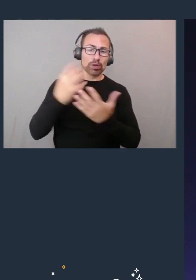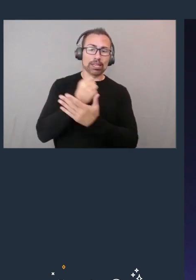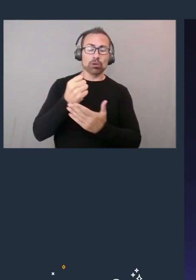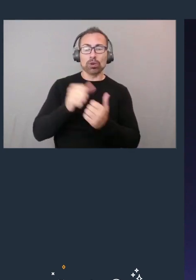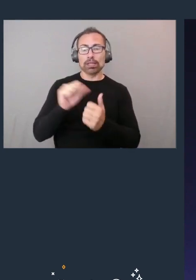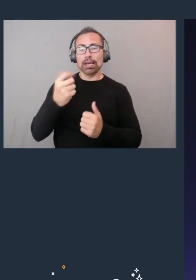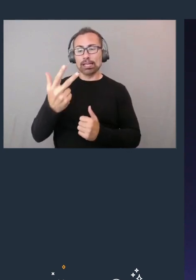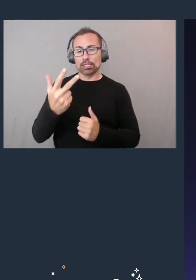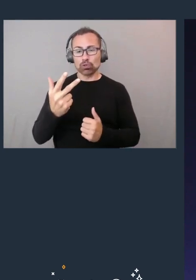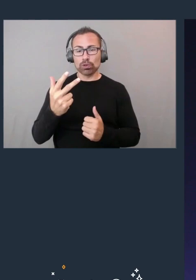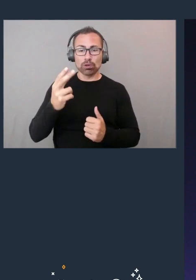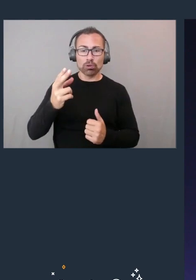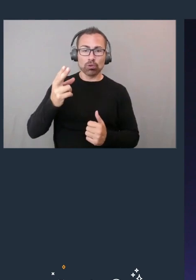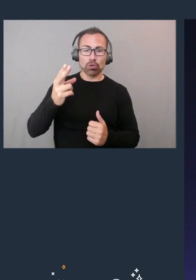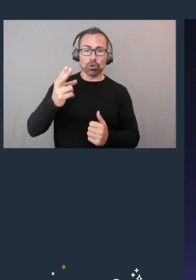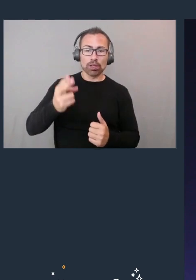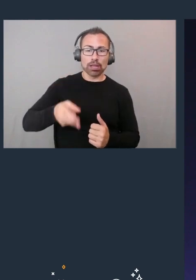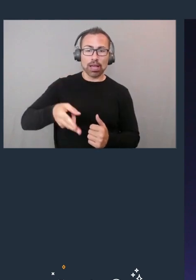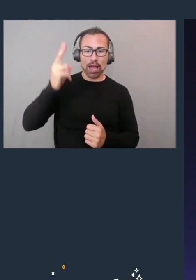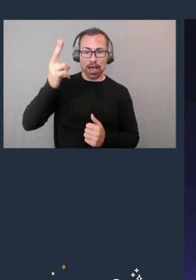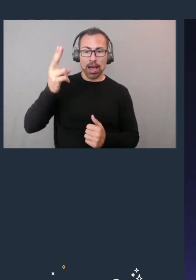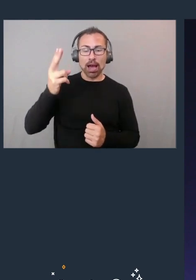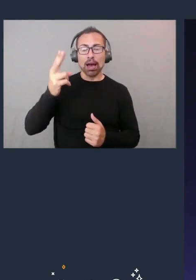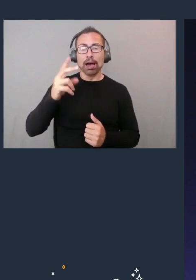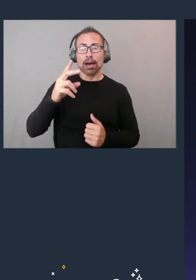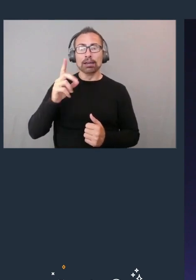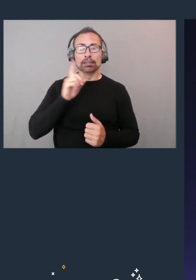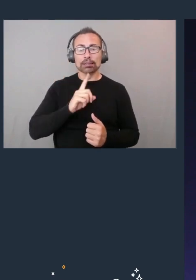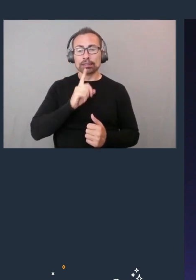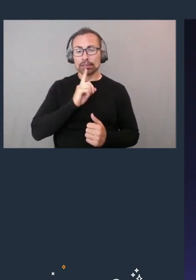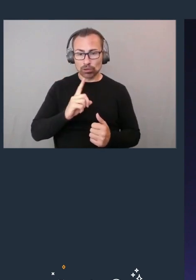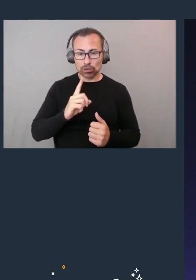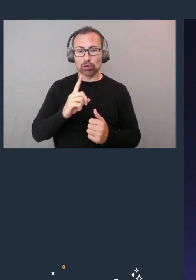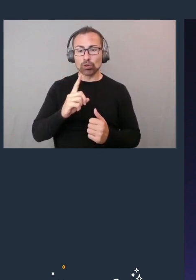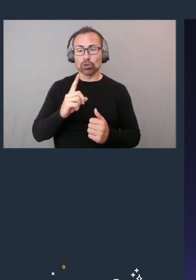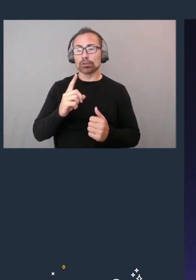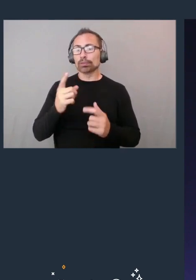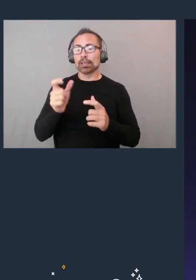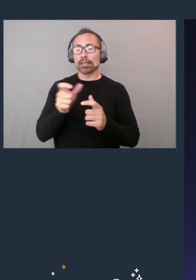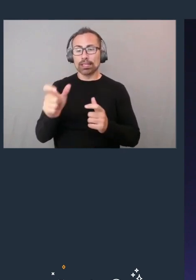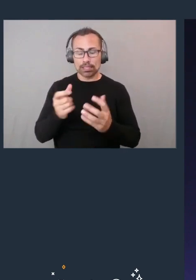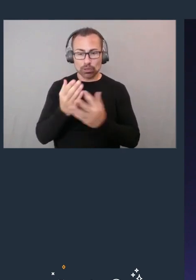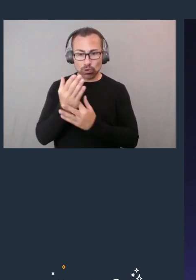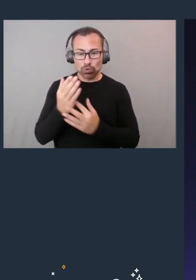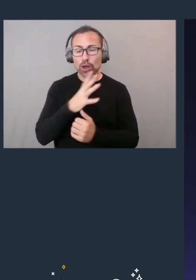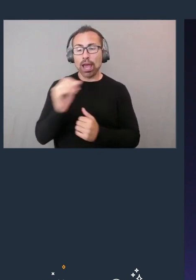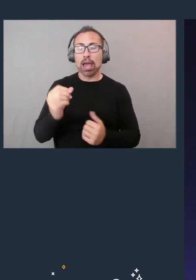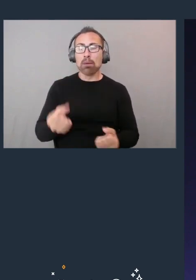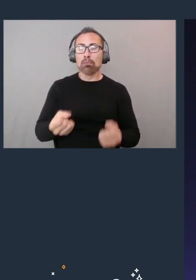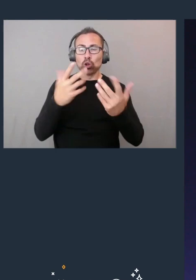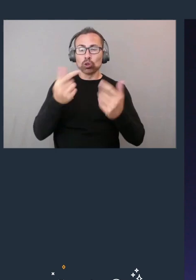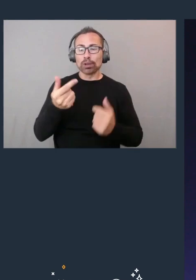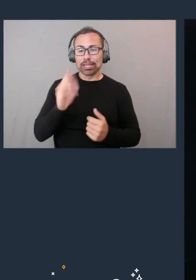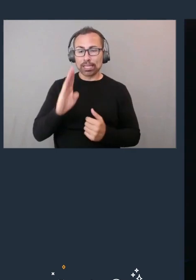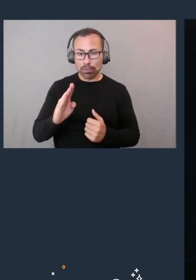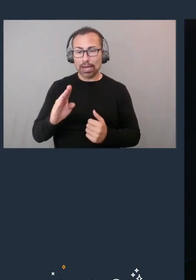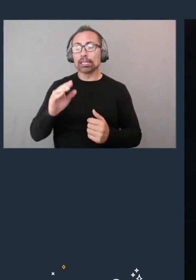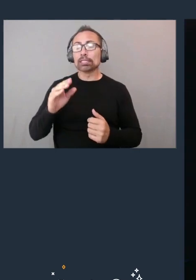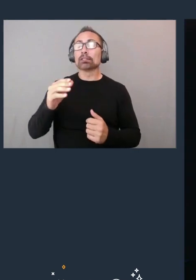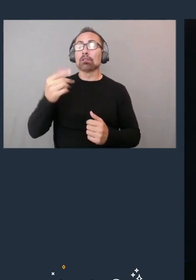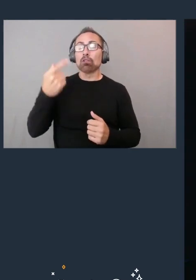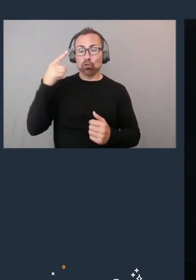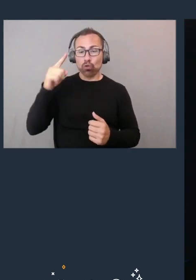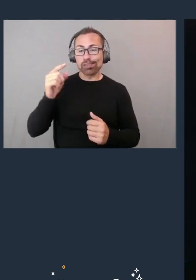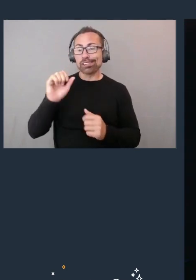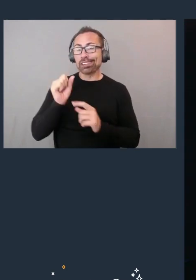high single instance throughput up to like multiple gigabytes per second per instance. And if you're accessing your data set